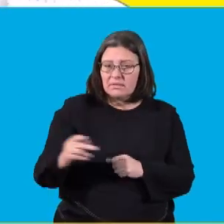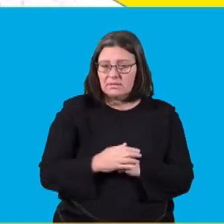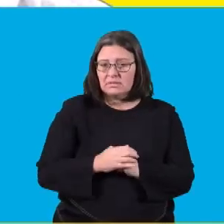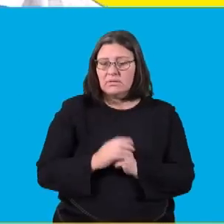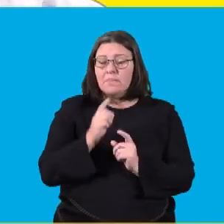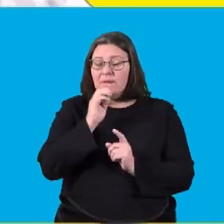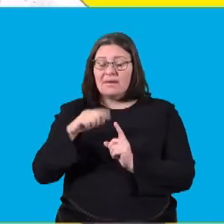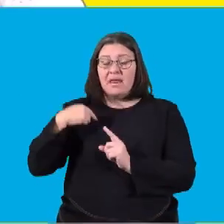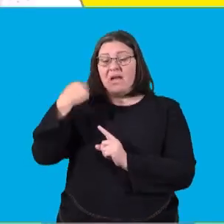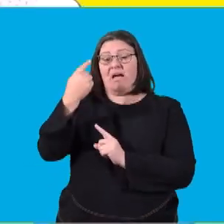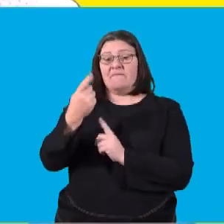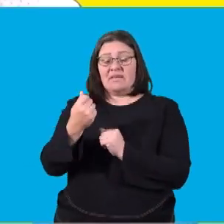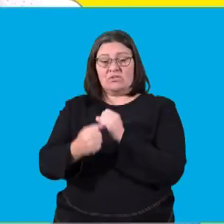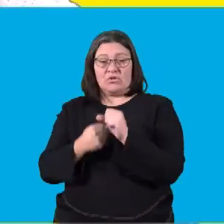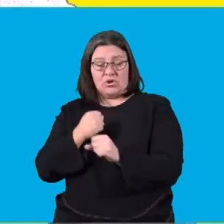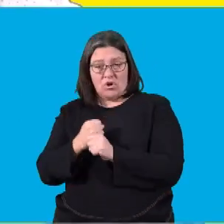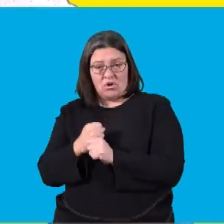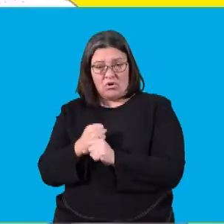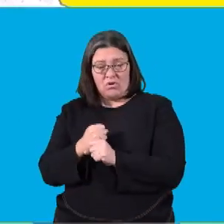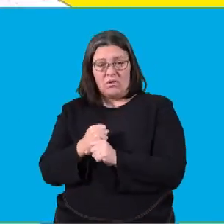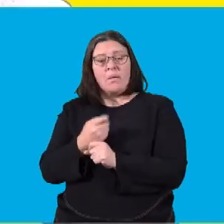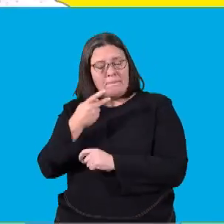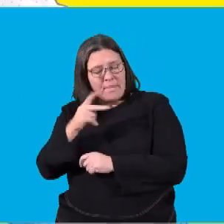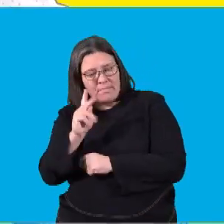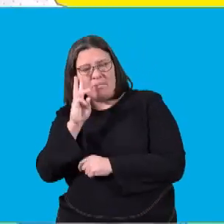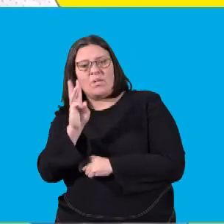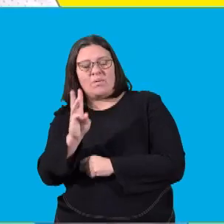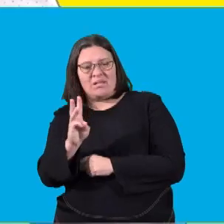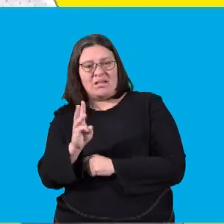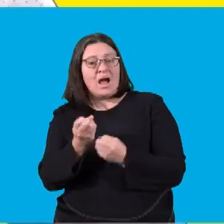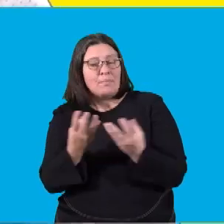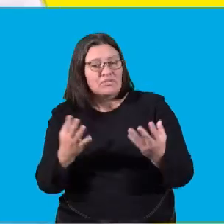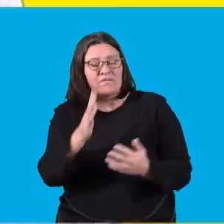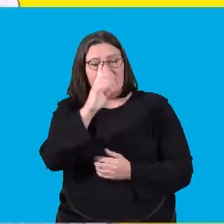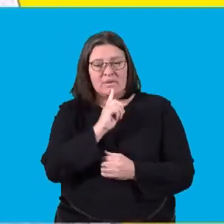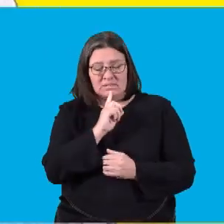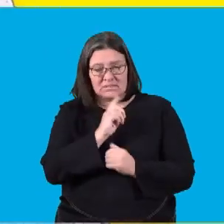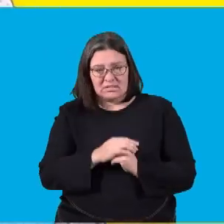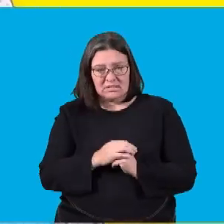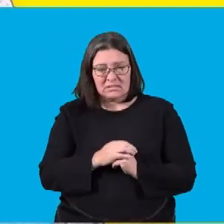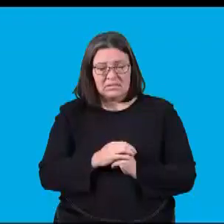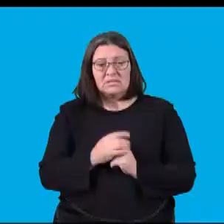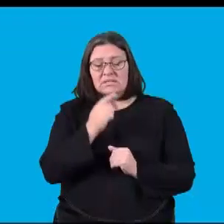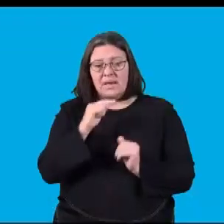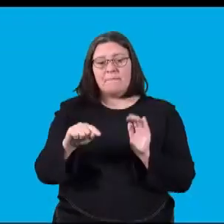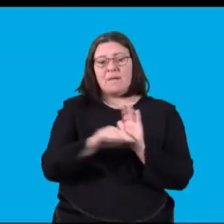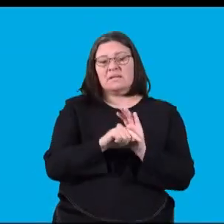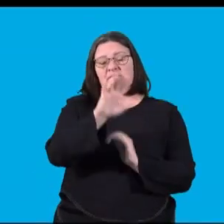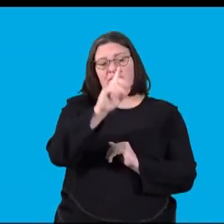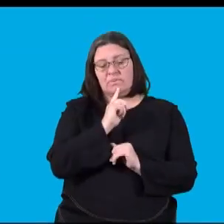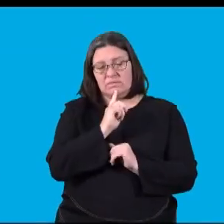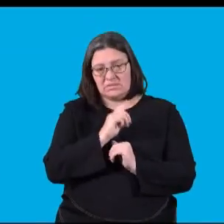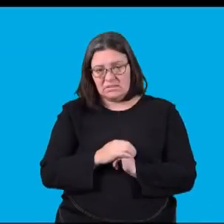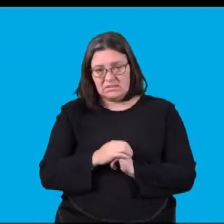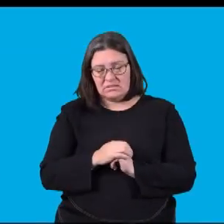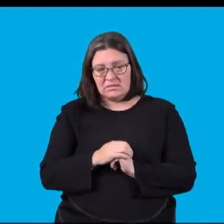means in the next financial year, we are going to make a payment again of 5,000. So you come here, then you say minus